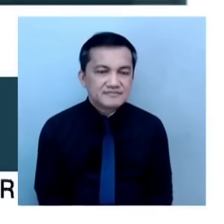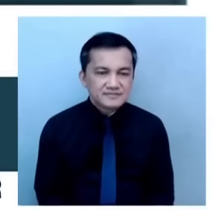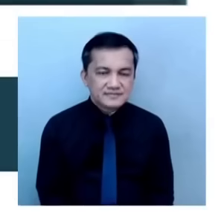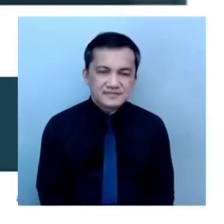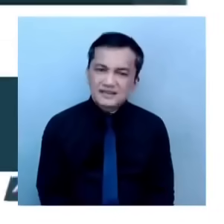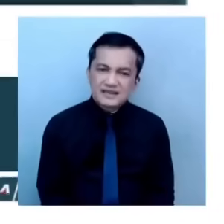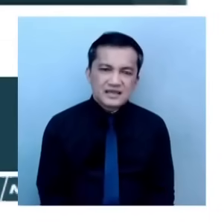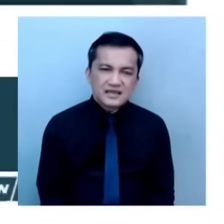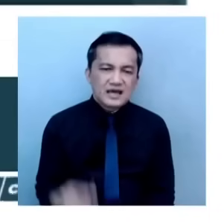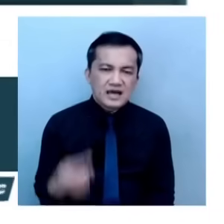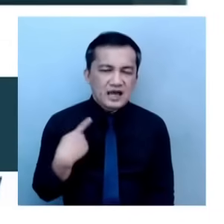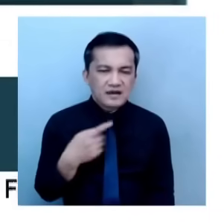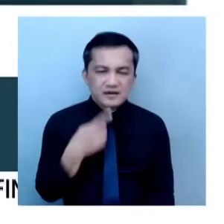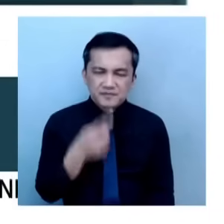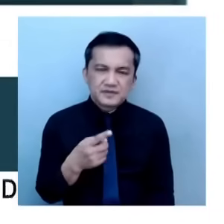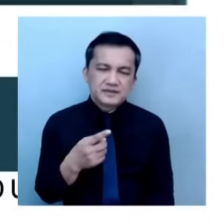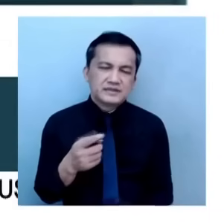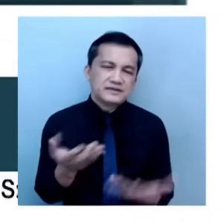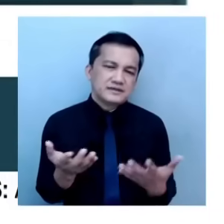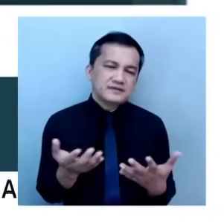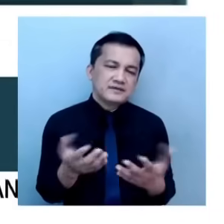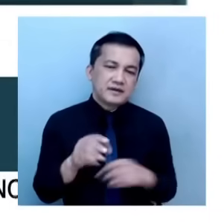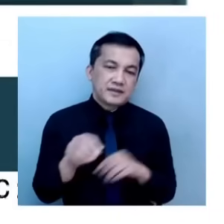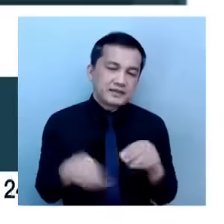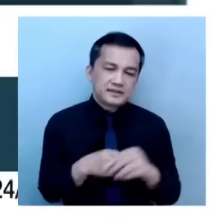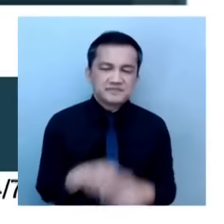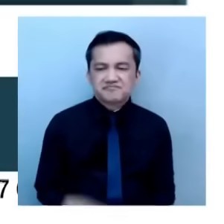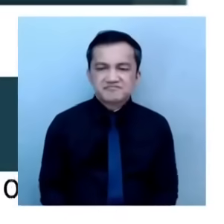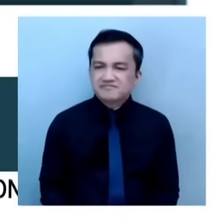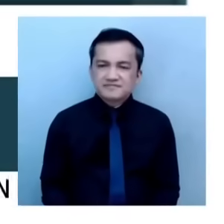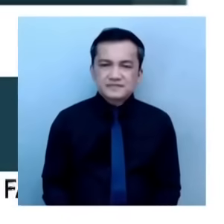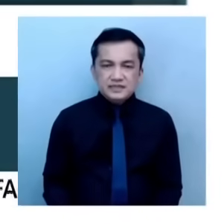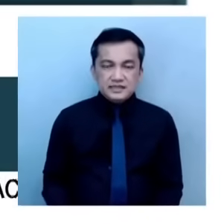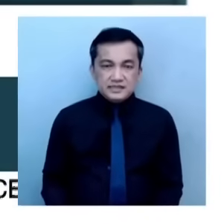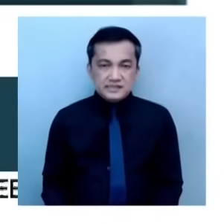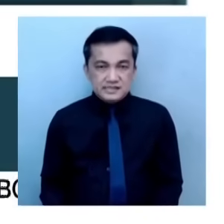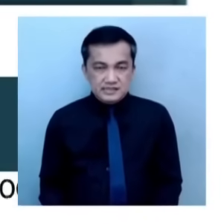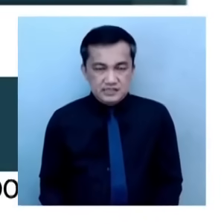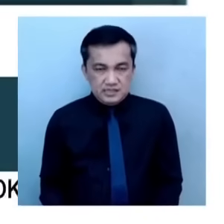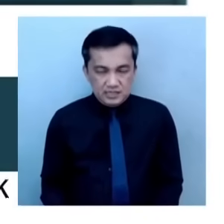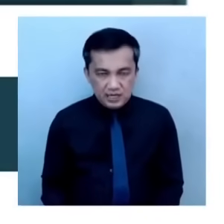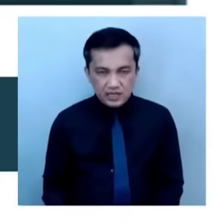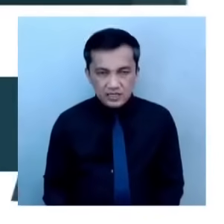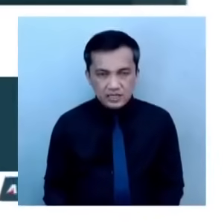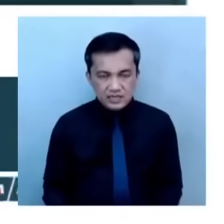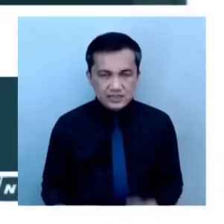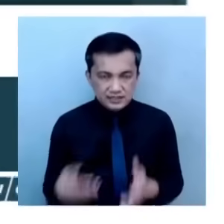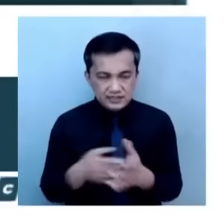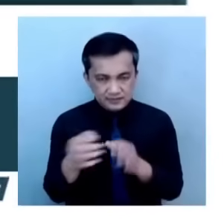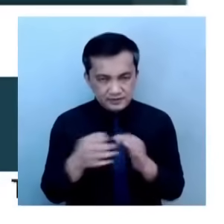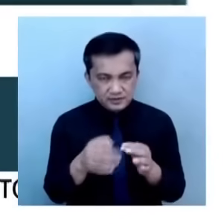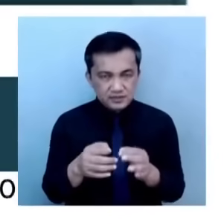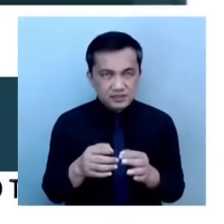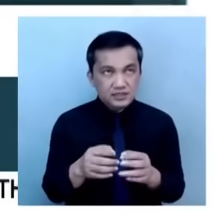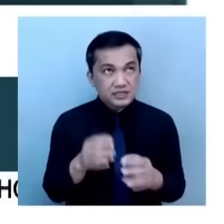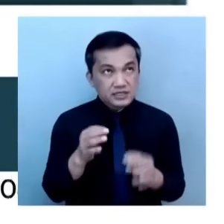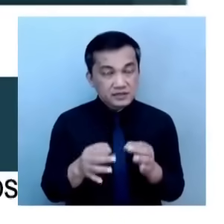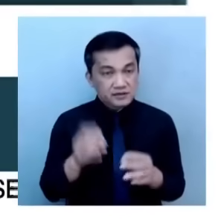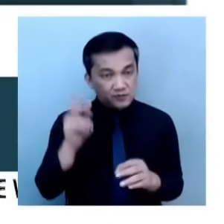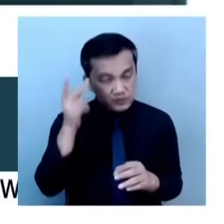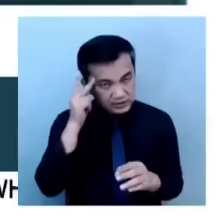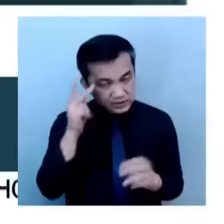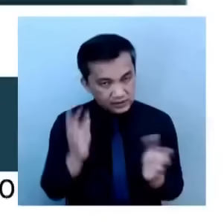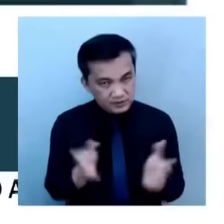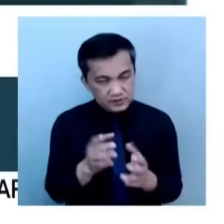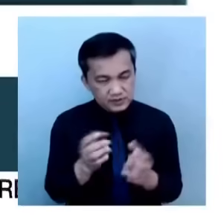certain subtexts. But even if, Carmina, let me clarify again, even if this is politically motivated, the